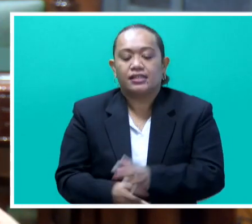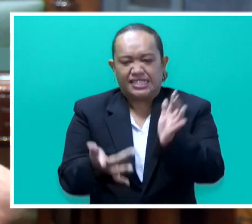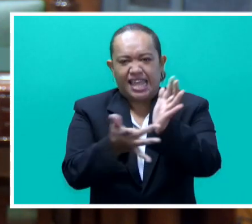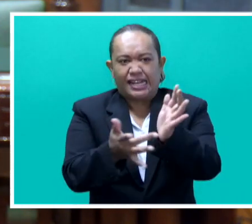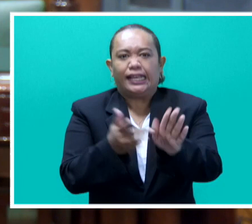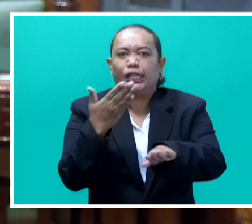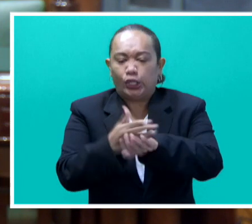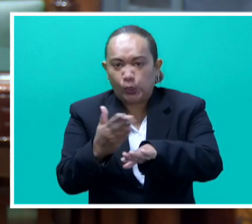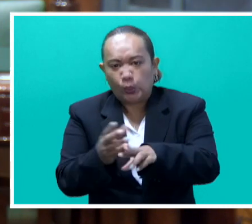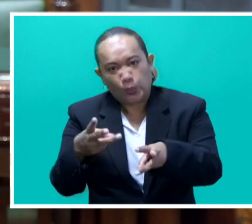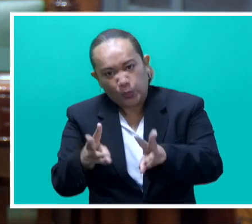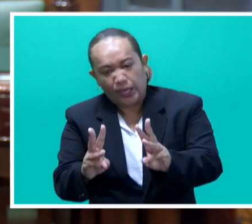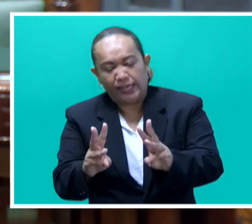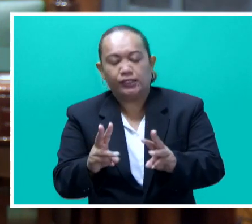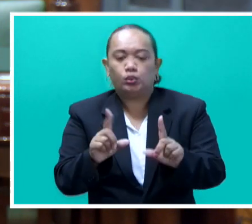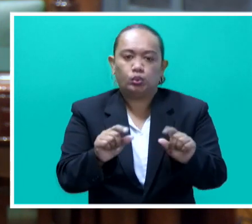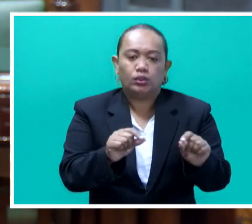respond to the changes.